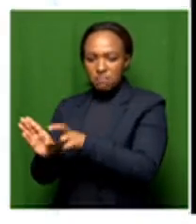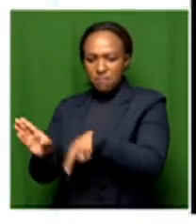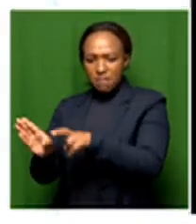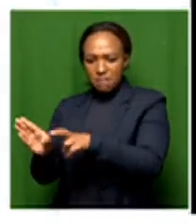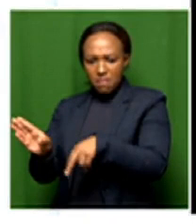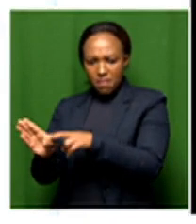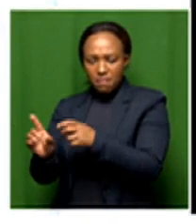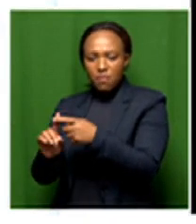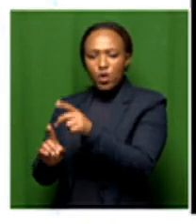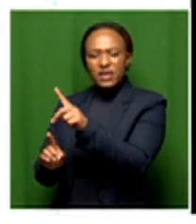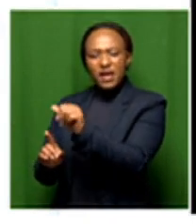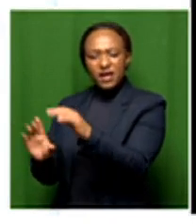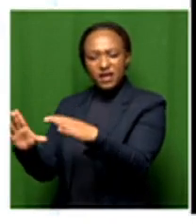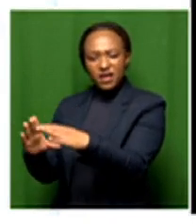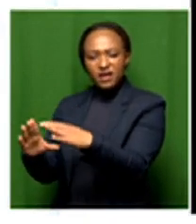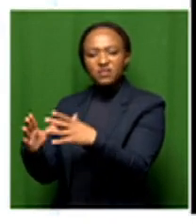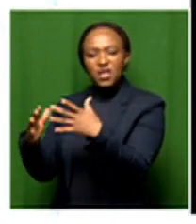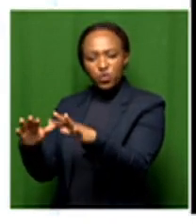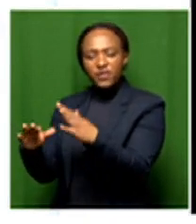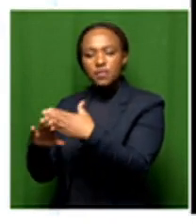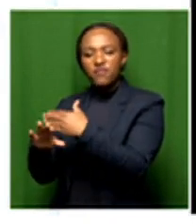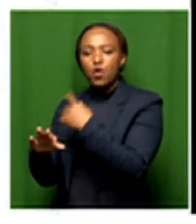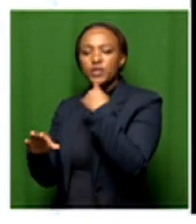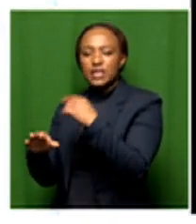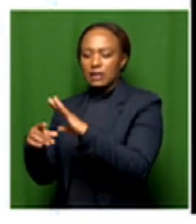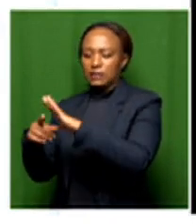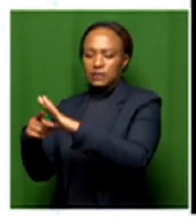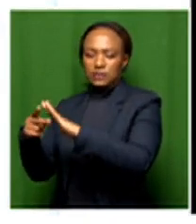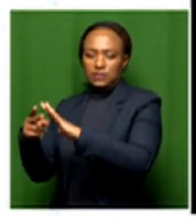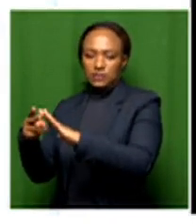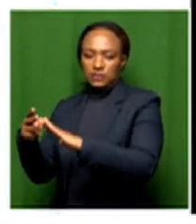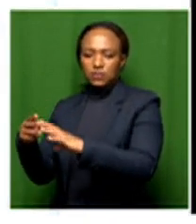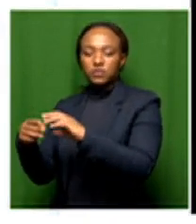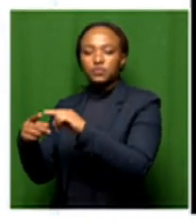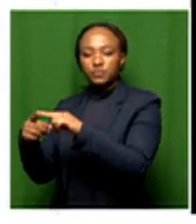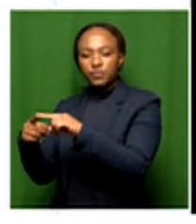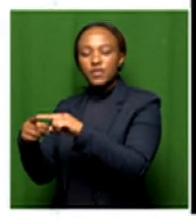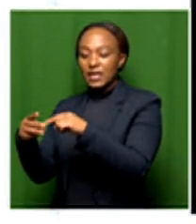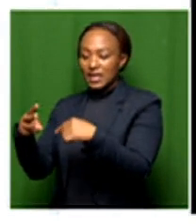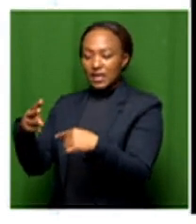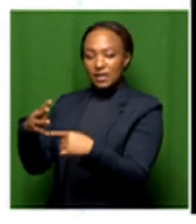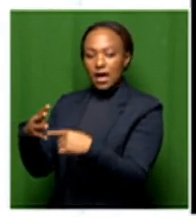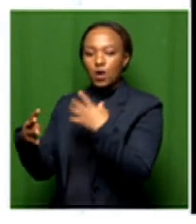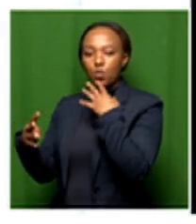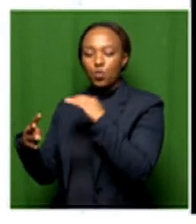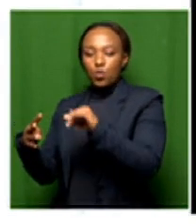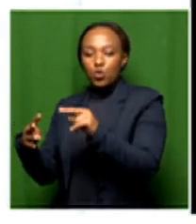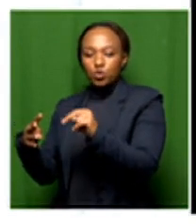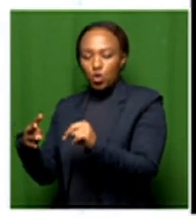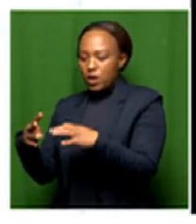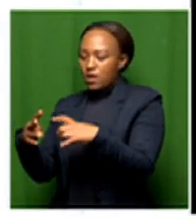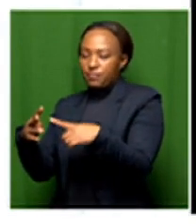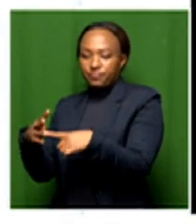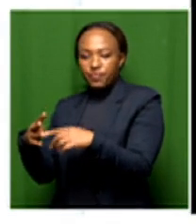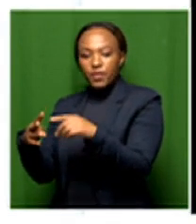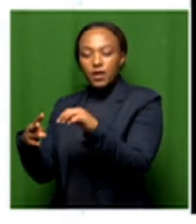DA, the ones that we have been mentioning throughout this interview, John Moodey, of course, the latest, the likes of Patricia